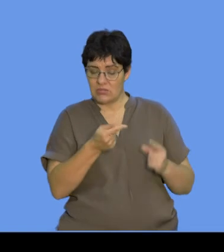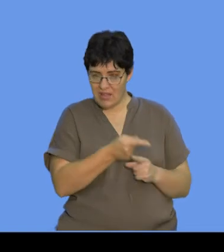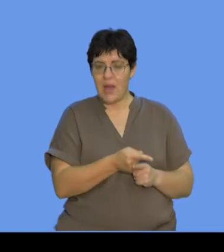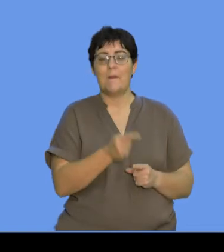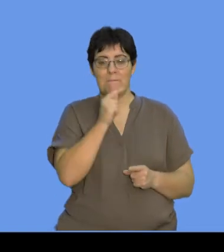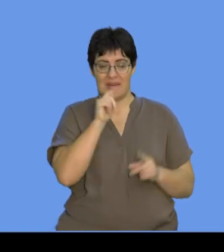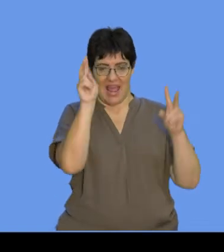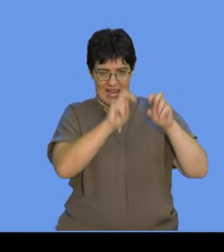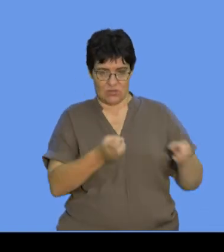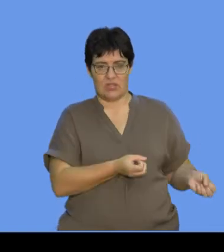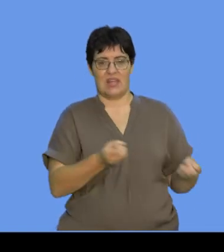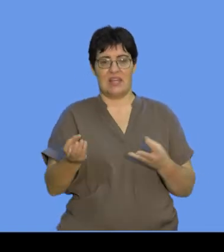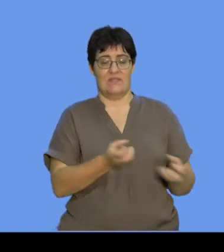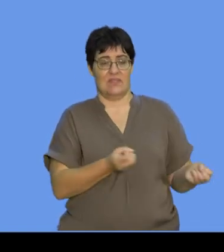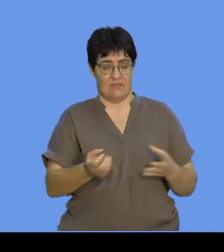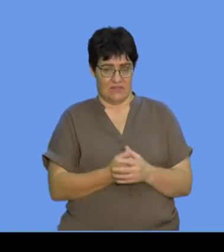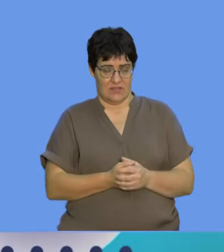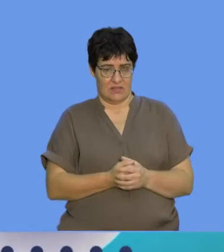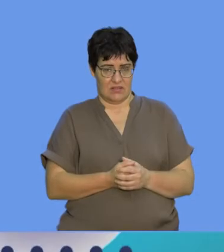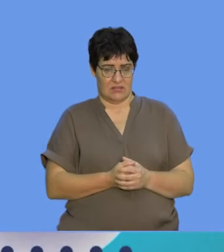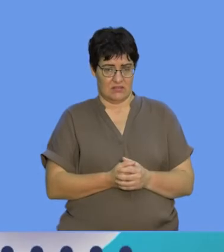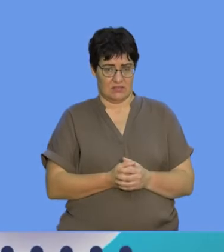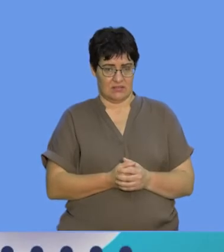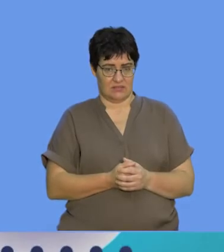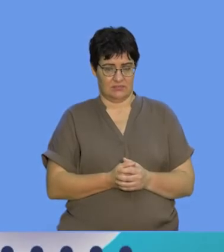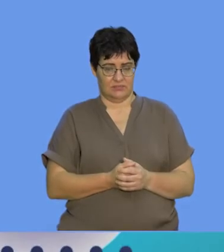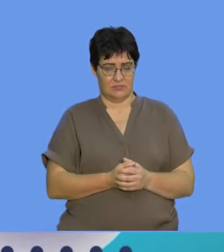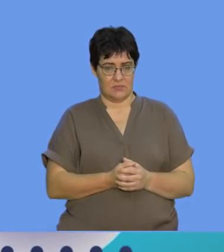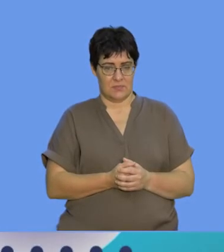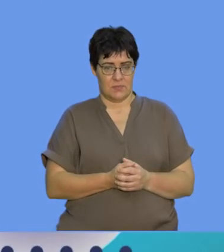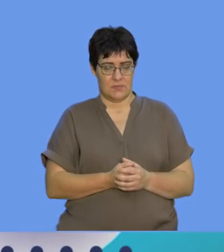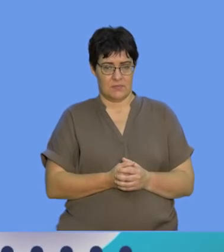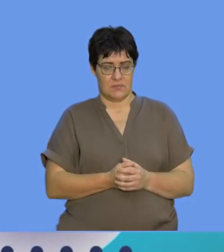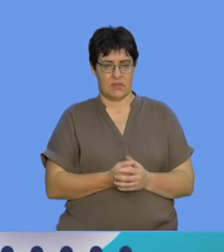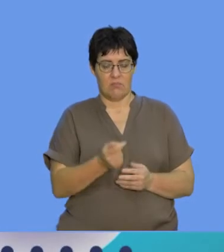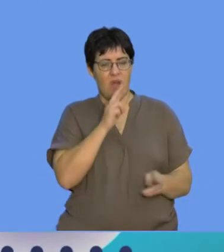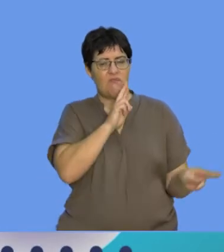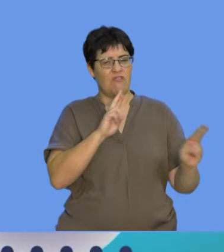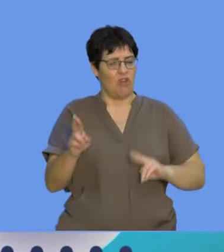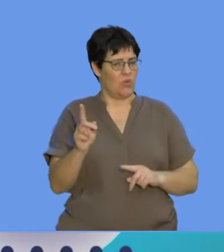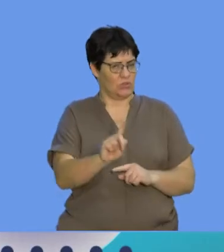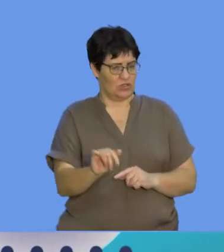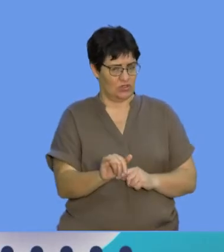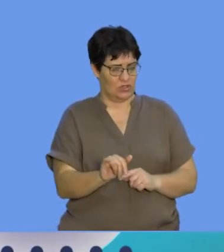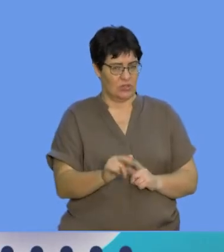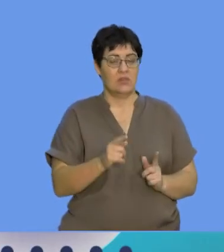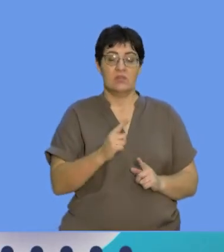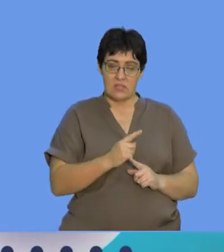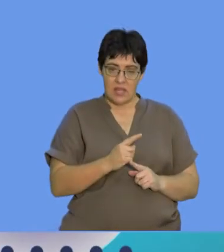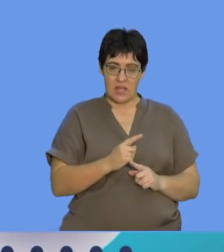conducts electricity. So which property is actually being referred to in this case? We are talking